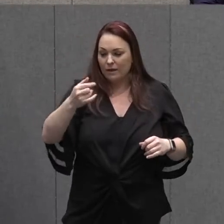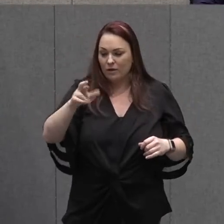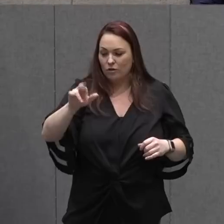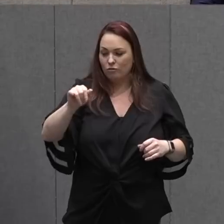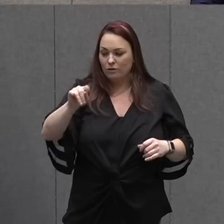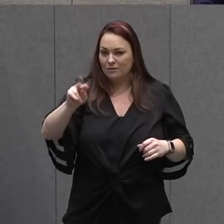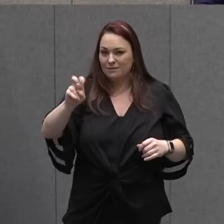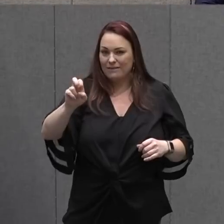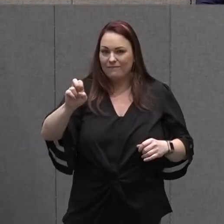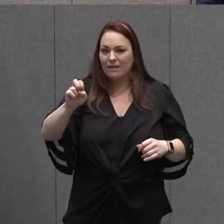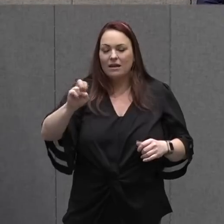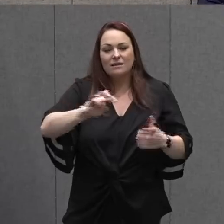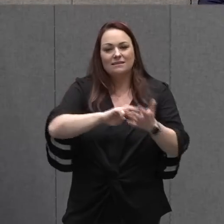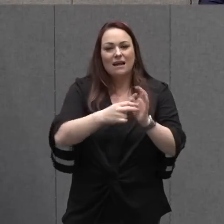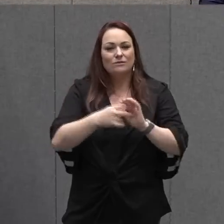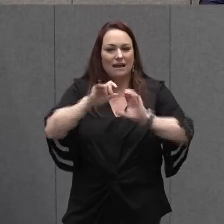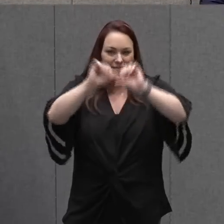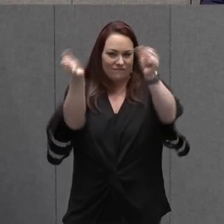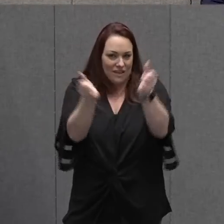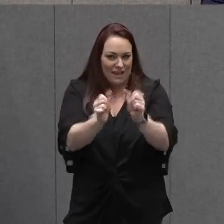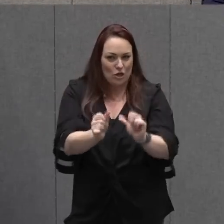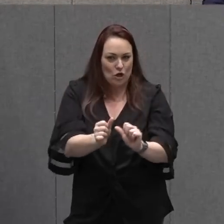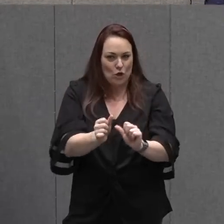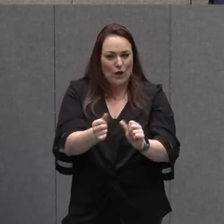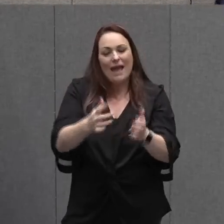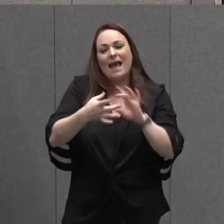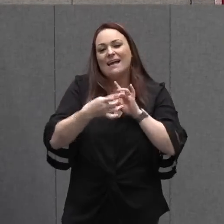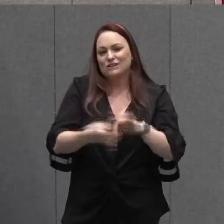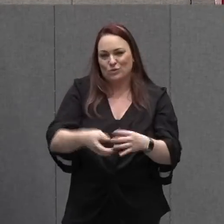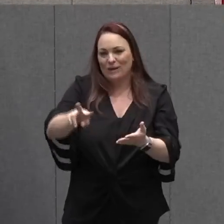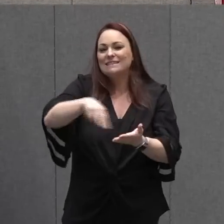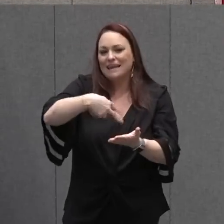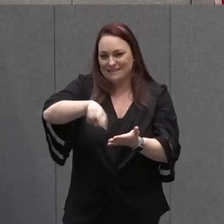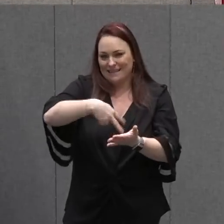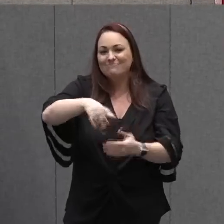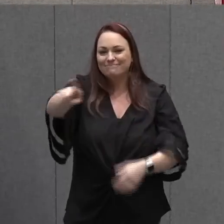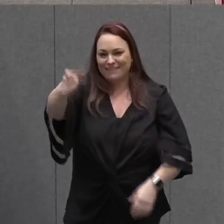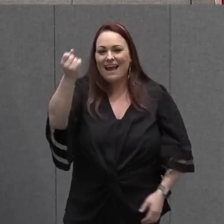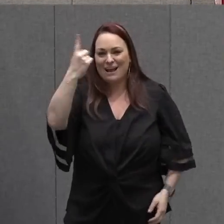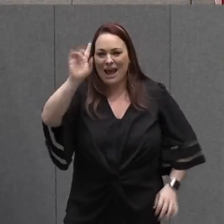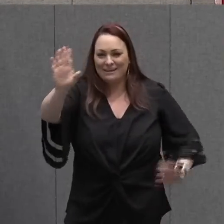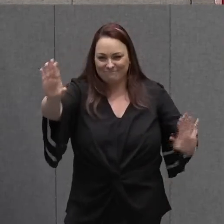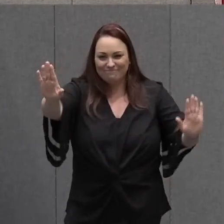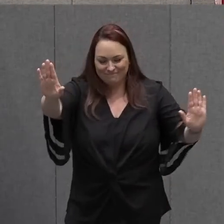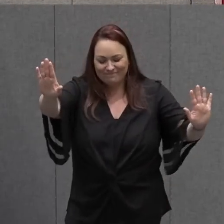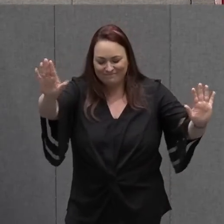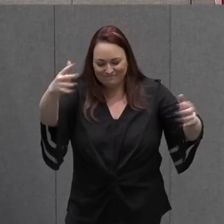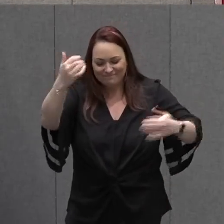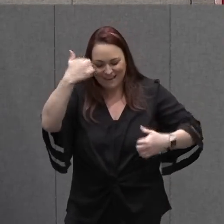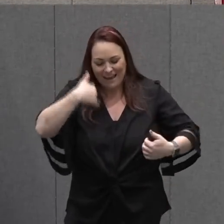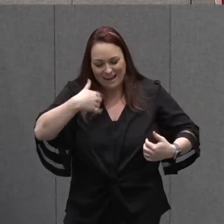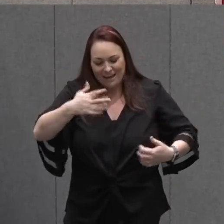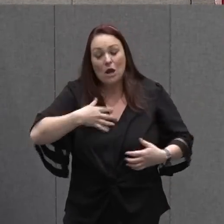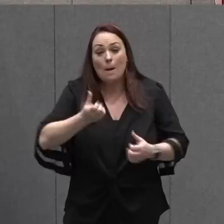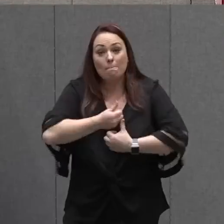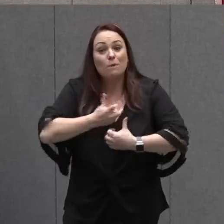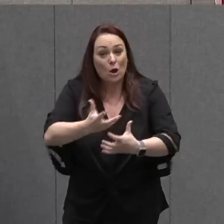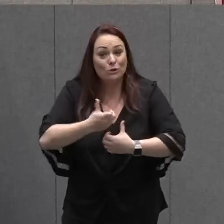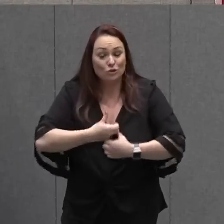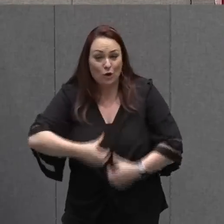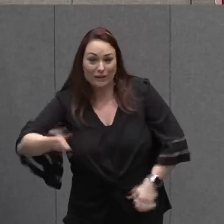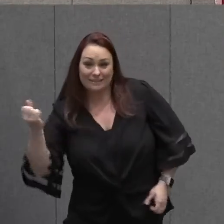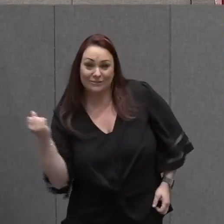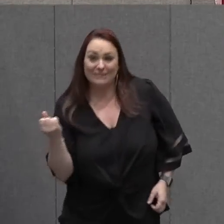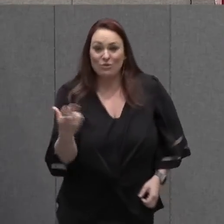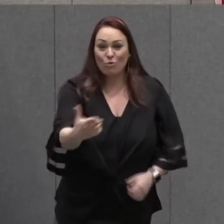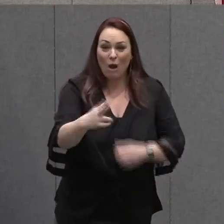to do with dancing, right? Dancing. I get it. This is a poetry is just like throwing